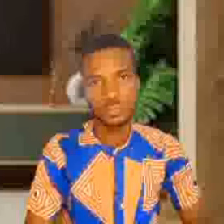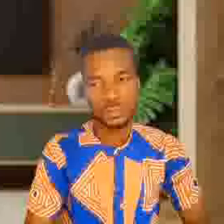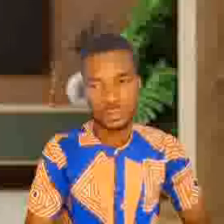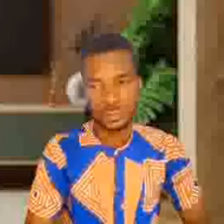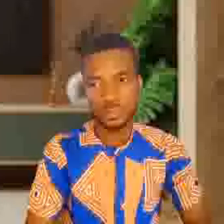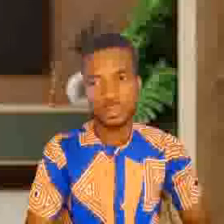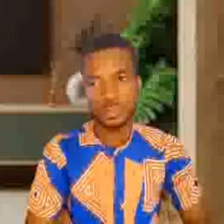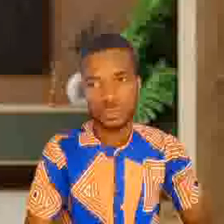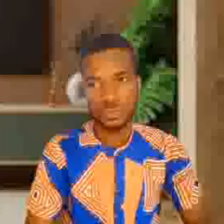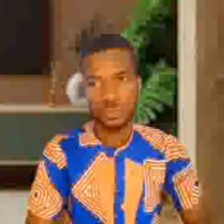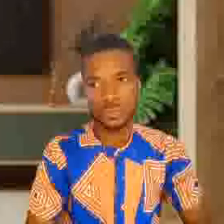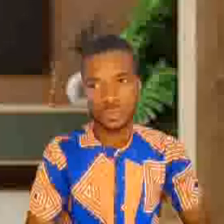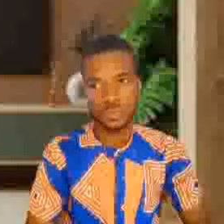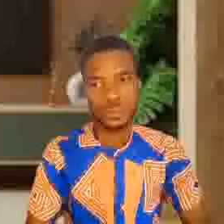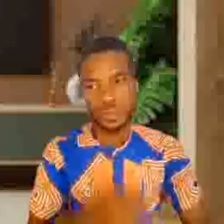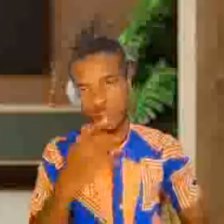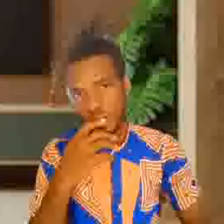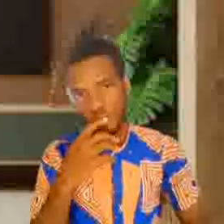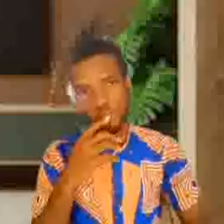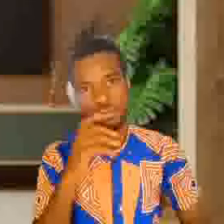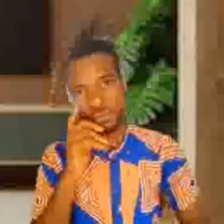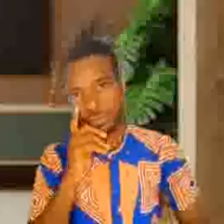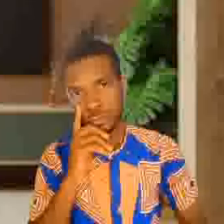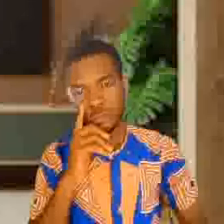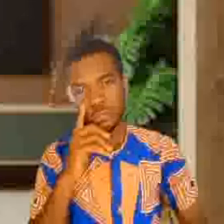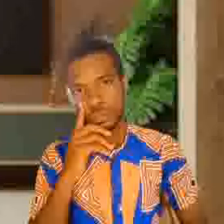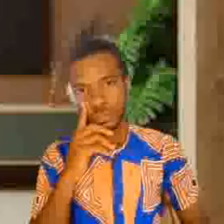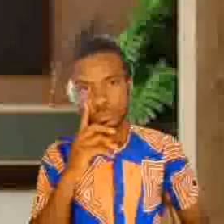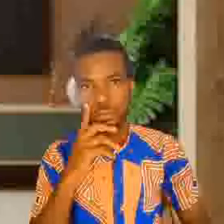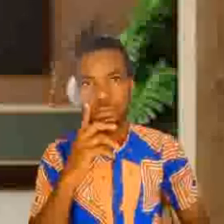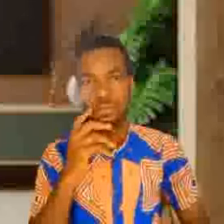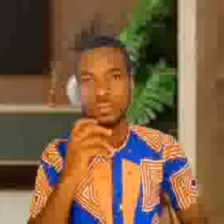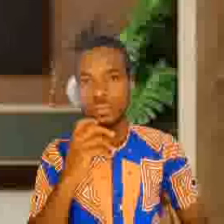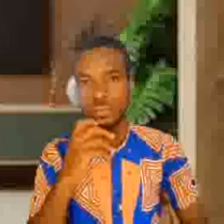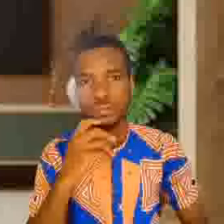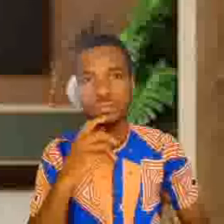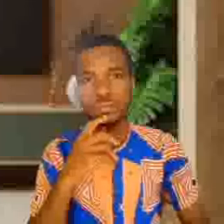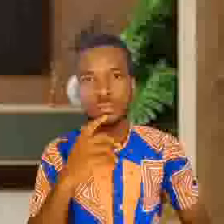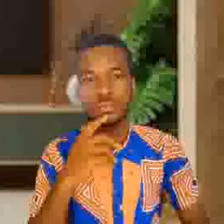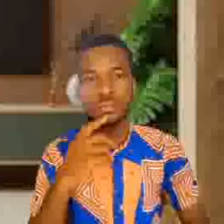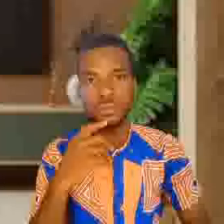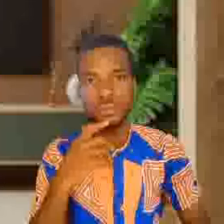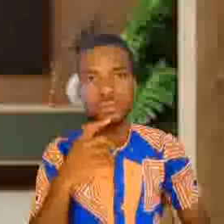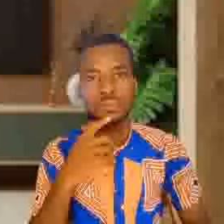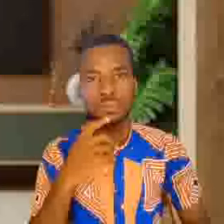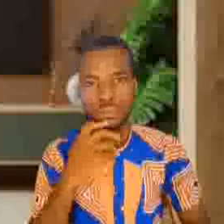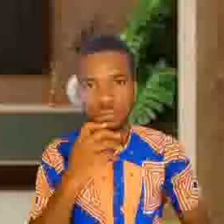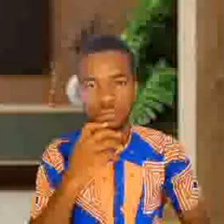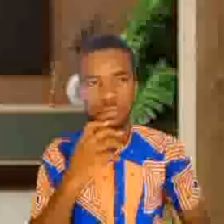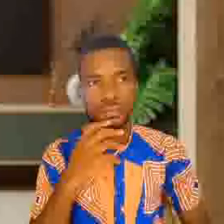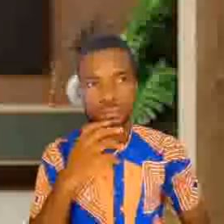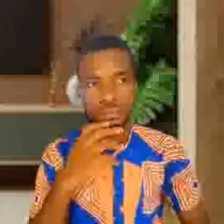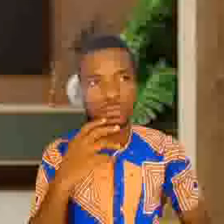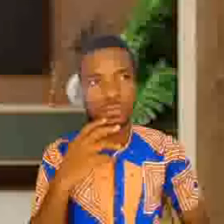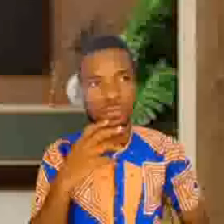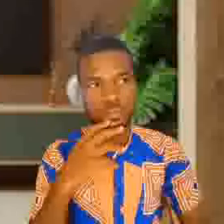264th day. I finished from my prayer on the mountain, came back into the room, because the prayer started becoming so intense that when I come from work